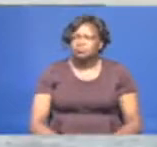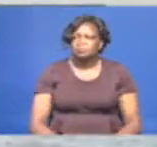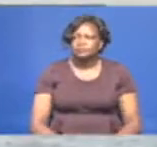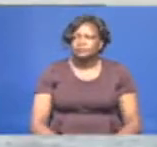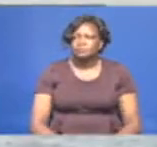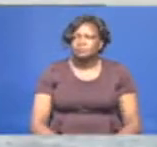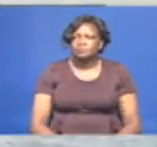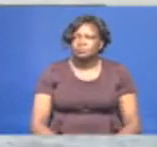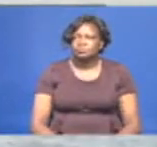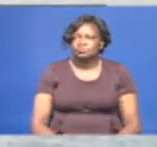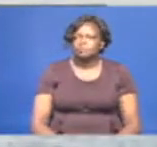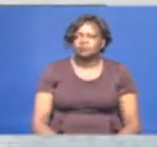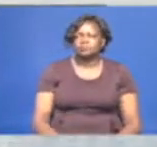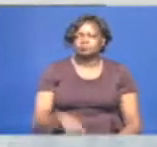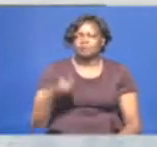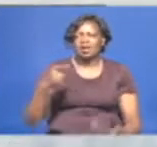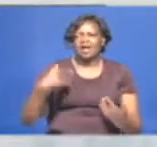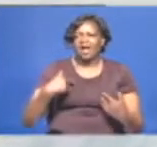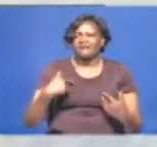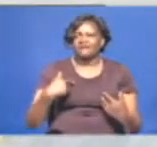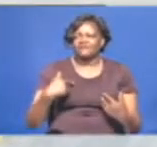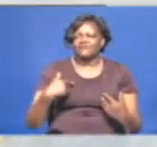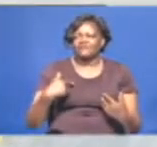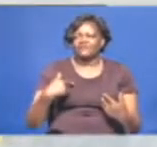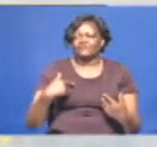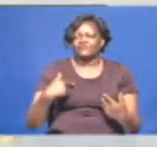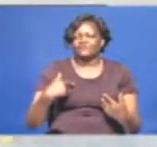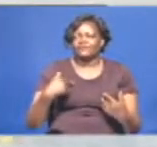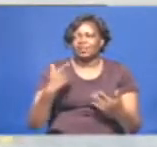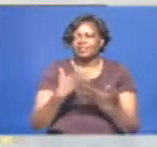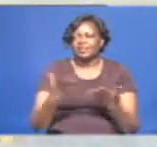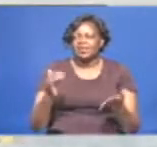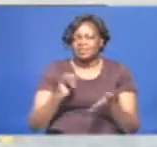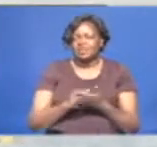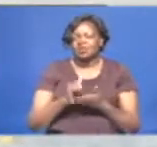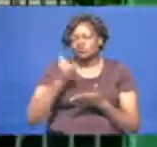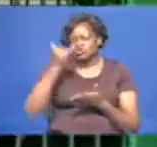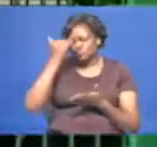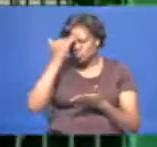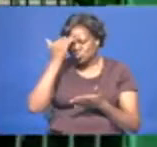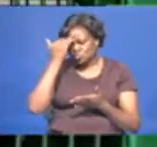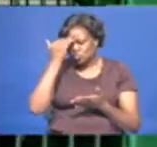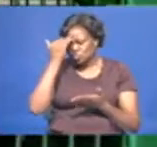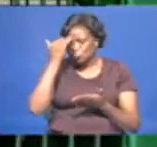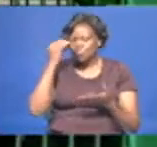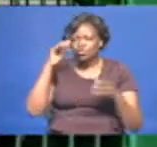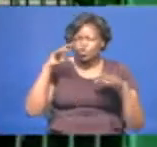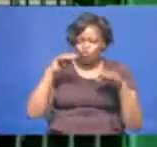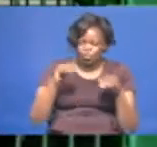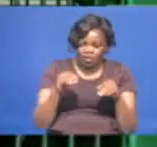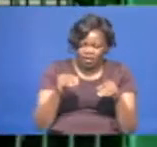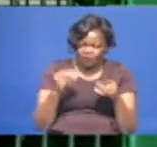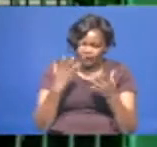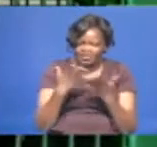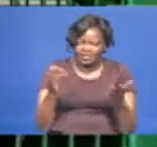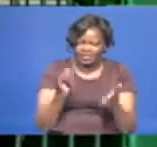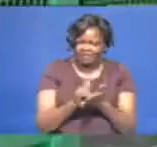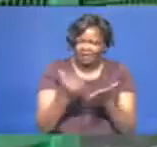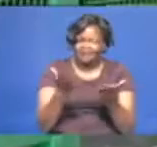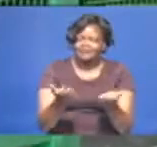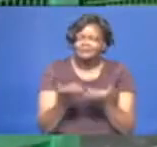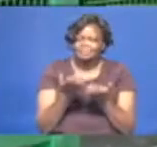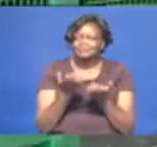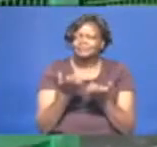The hoppers each have load cells that detect and calculate the quantity of the raw material that has been poured